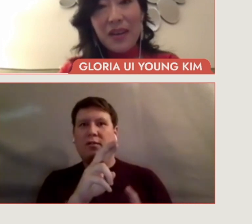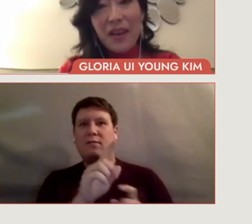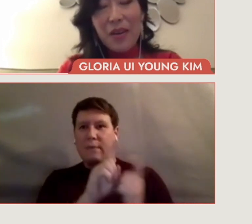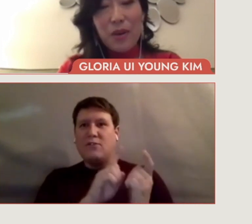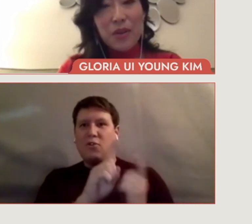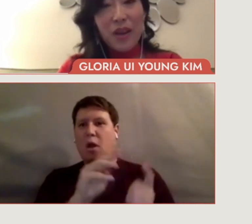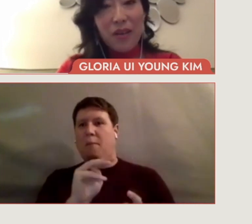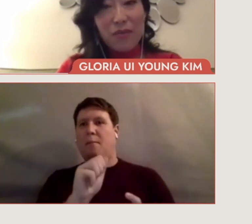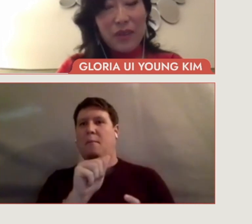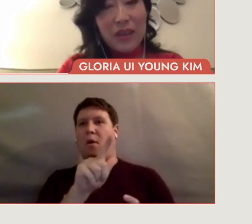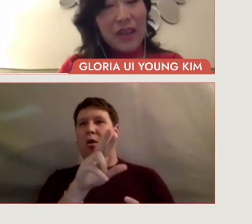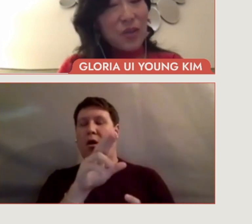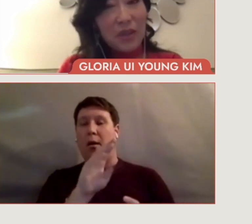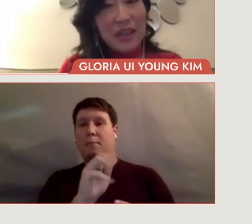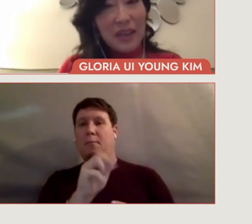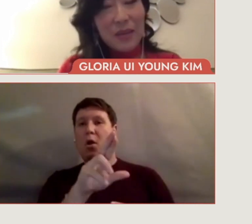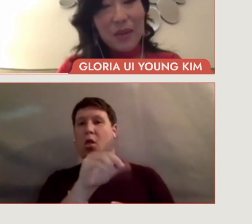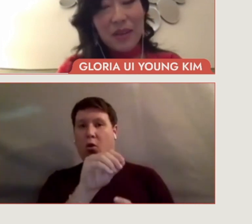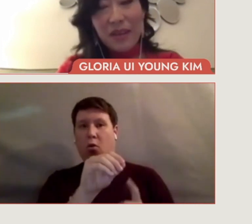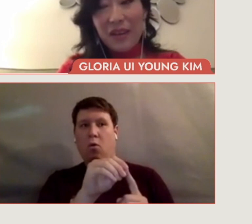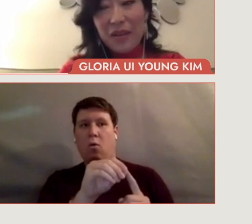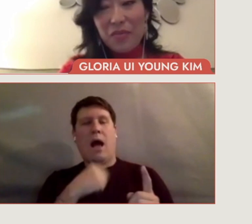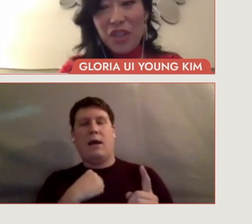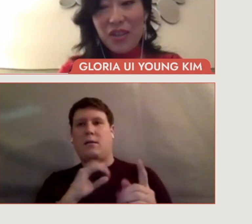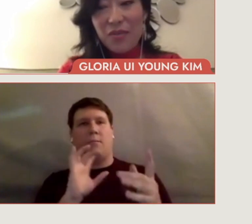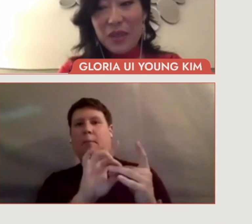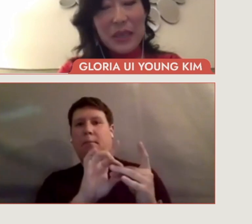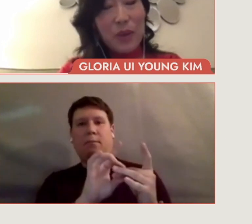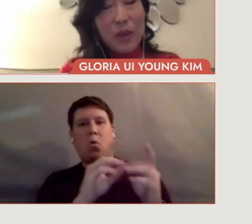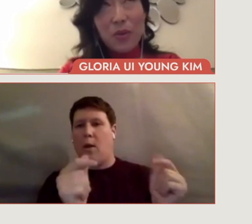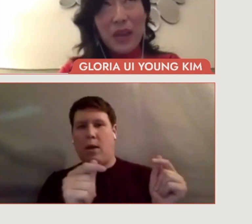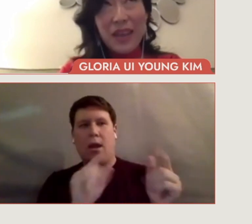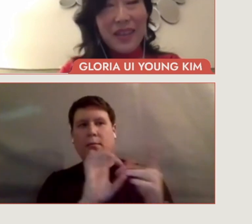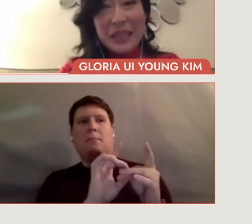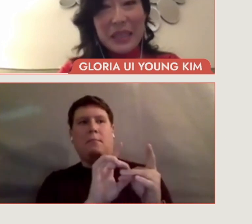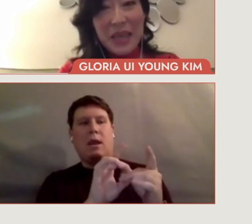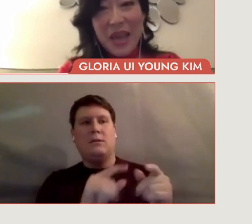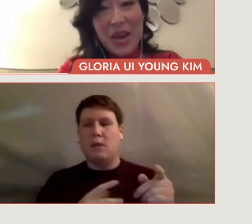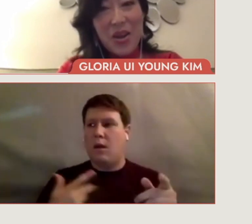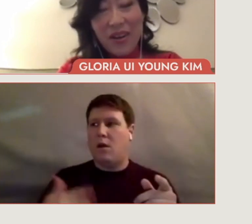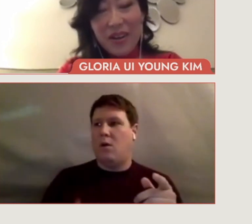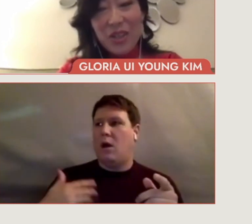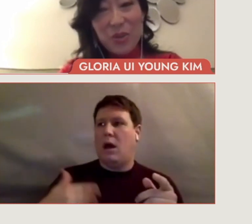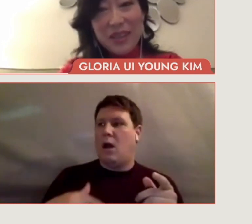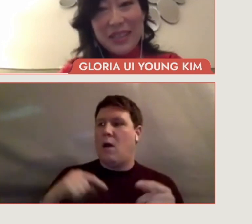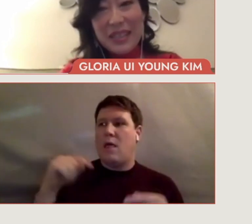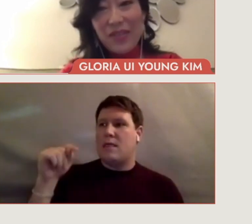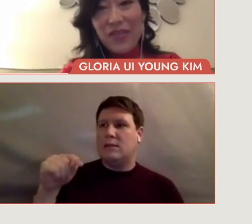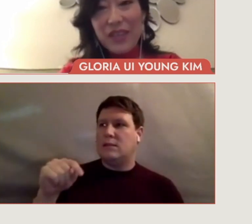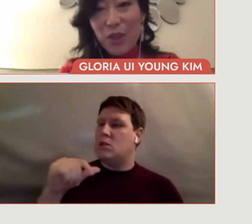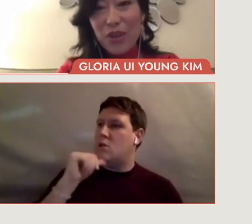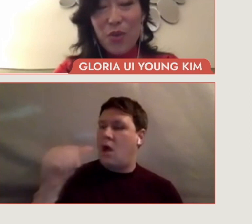Miazga, who I just really connected with. She was just like, well, Gloria, this is not a short. This